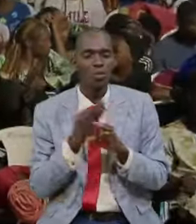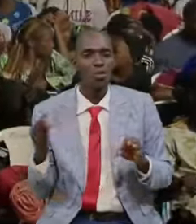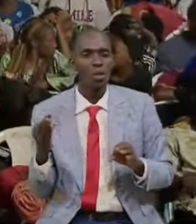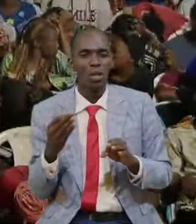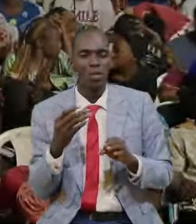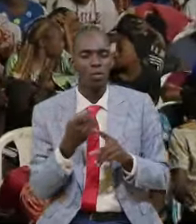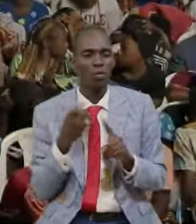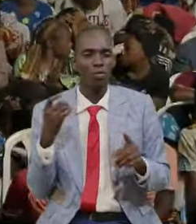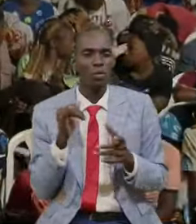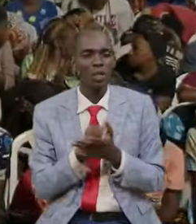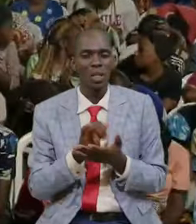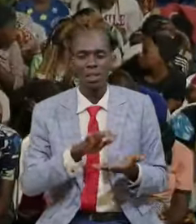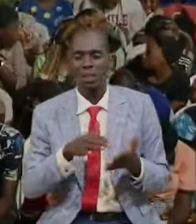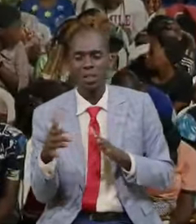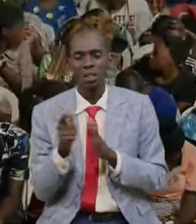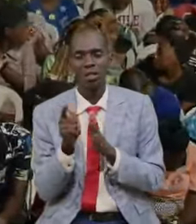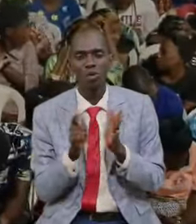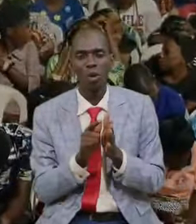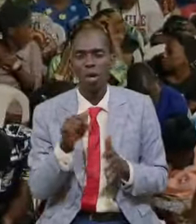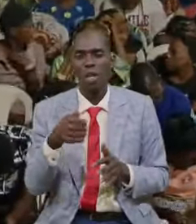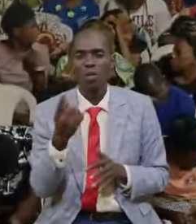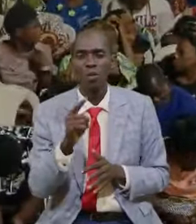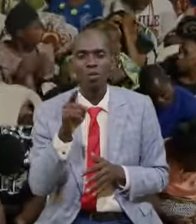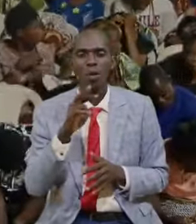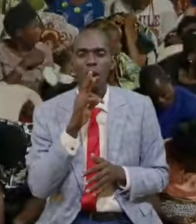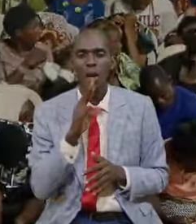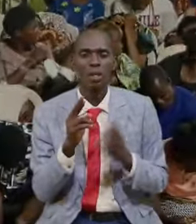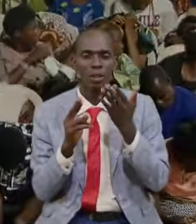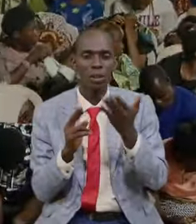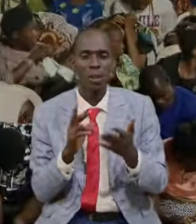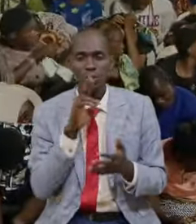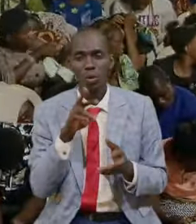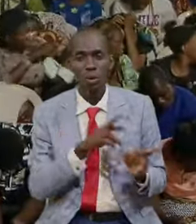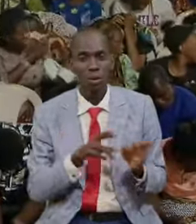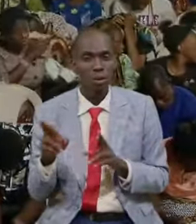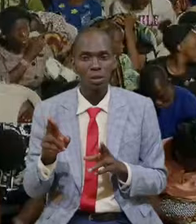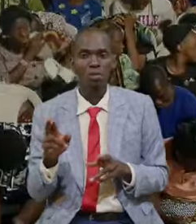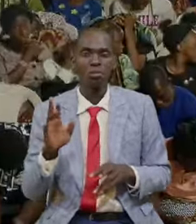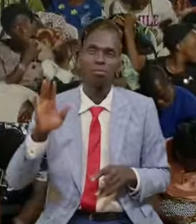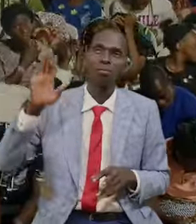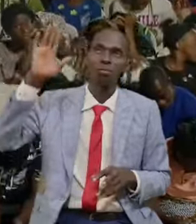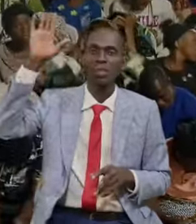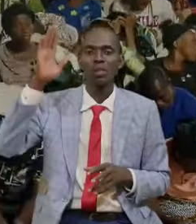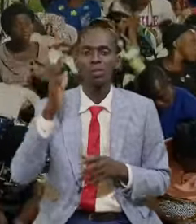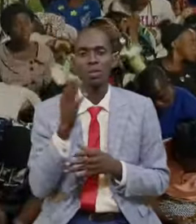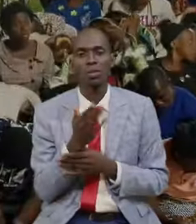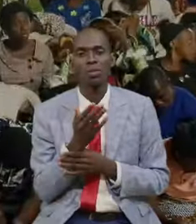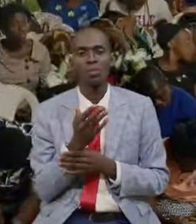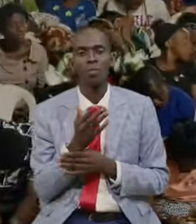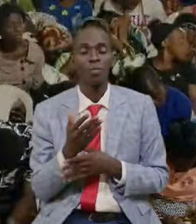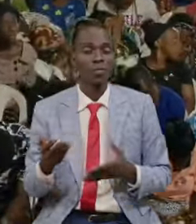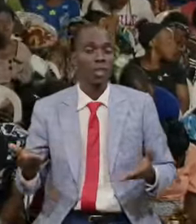law. Anywhere you are, you are ready now. This is your chance. This is your chance. Here, at the Alpha